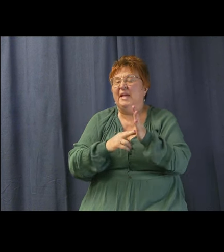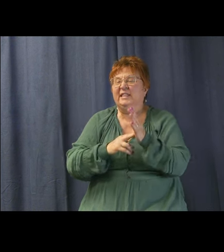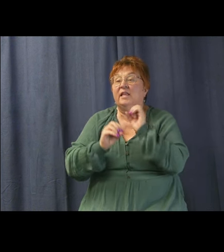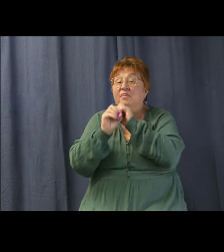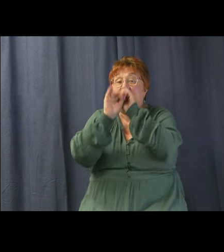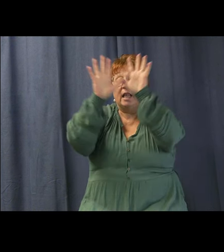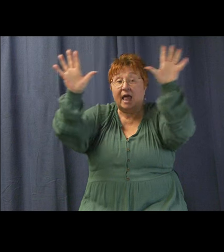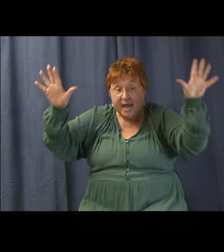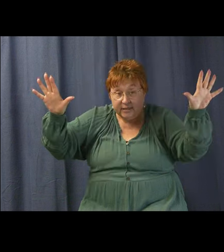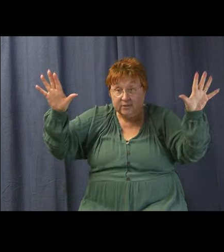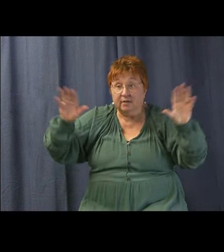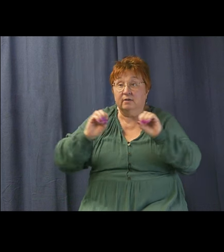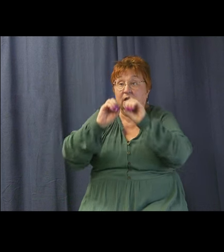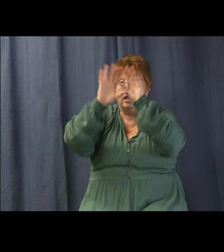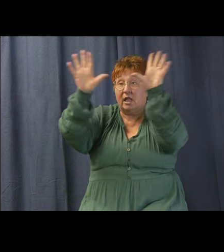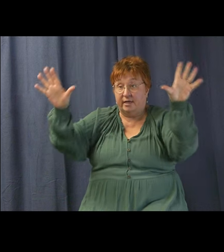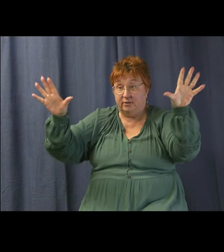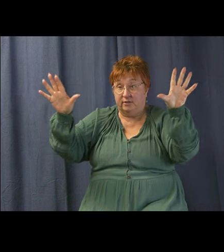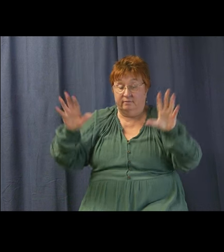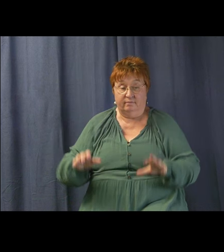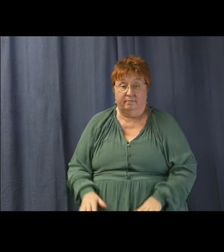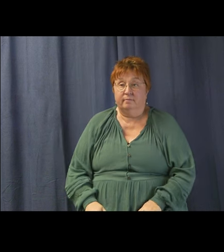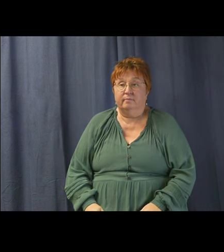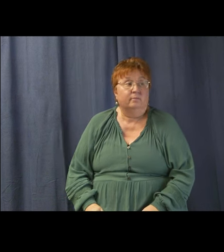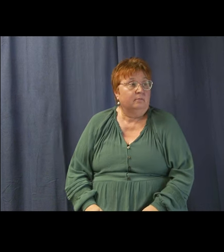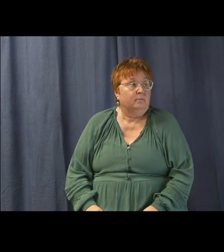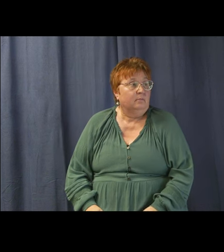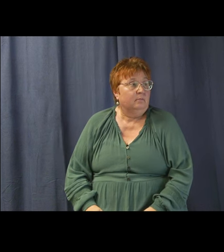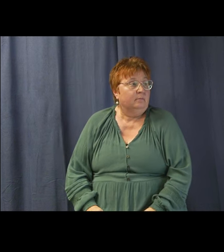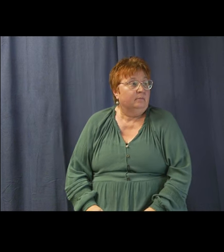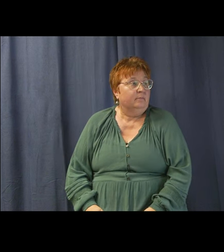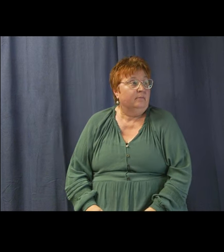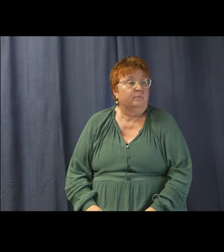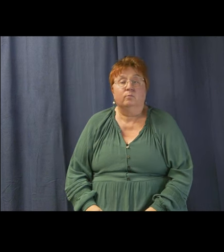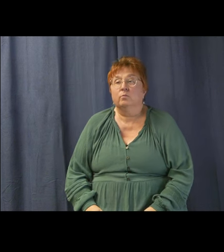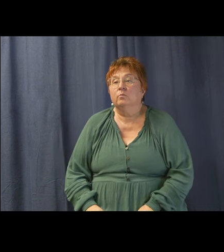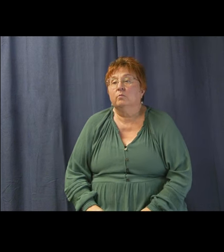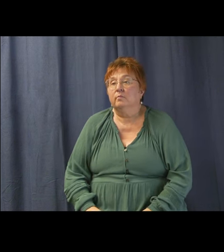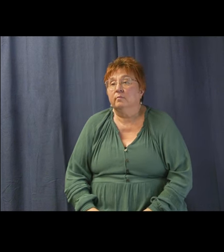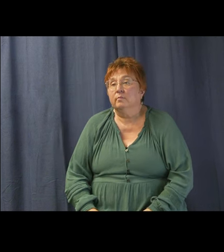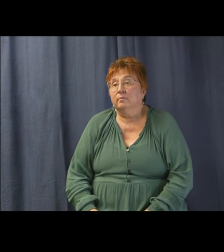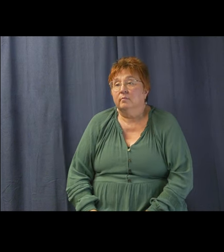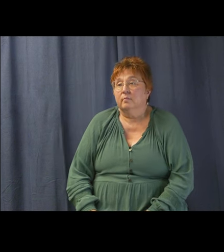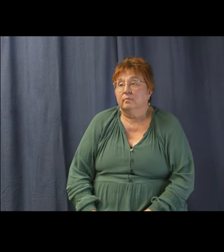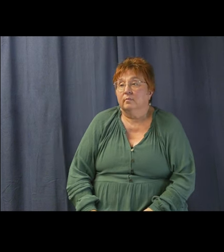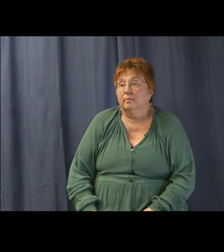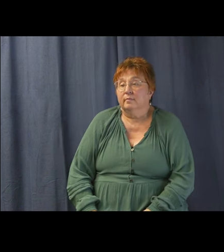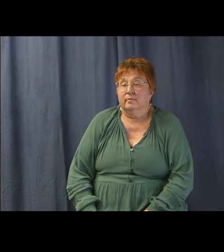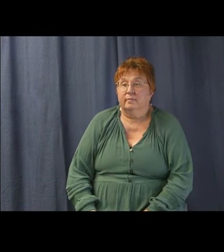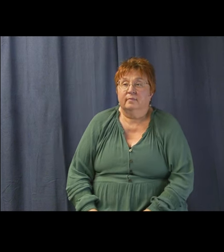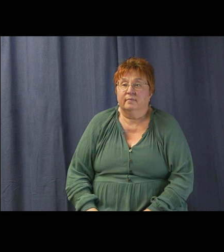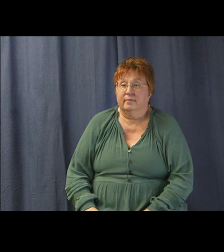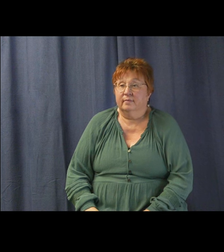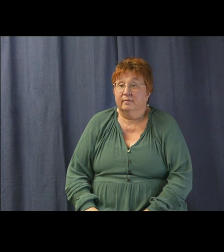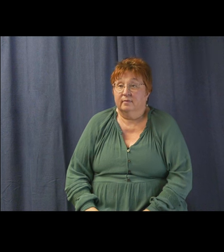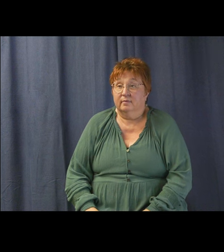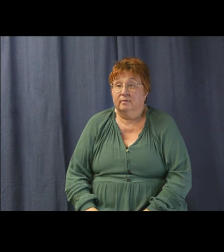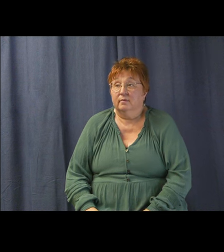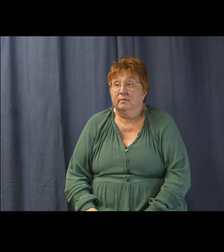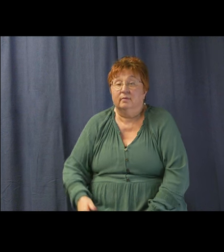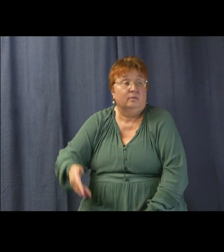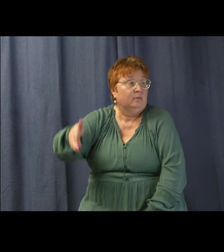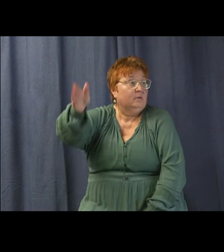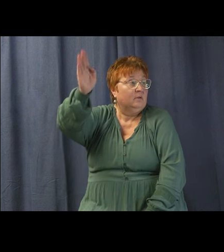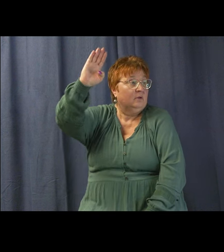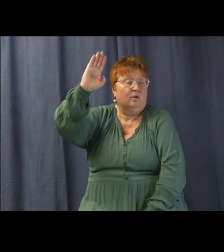Down there, La'or. Do you see the Aleph Vav Resh? Everyone see that? Okay. Now, verse 15, God talks about